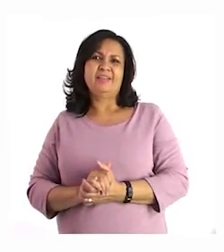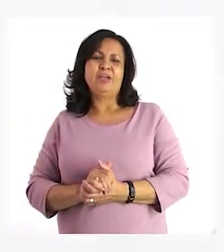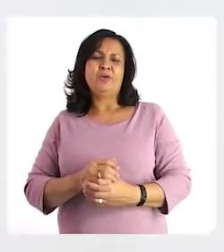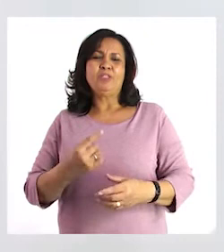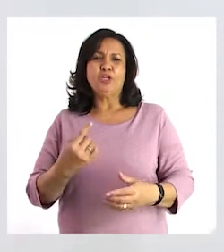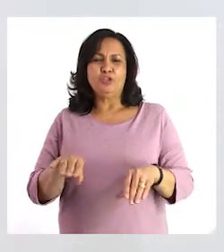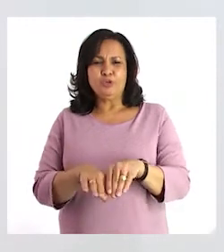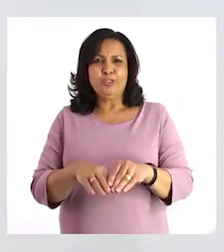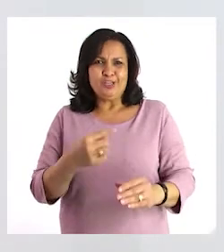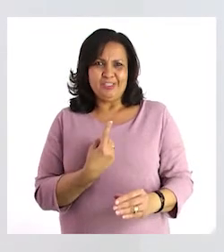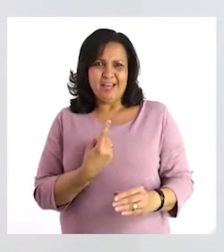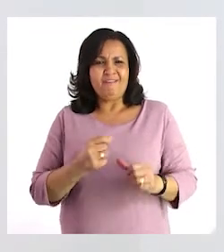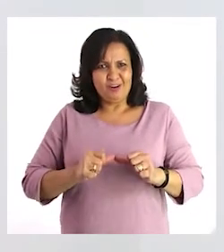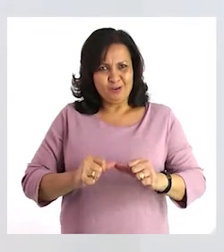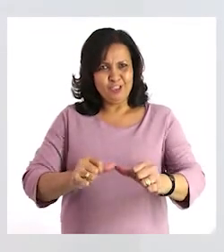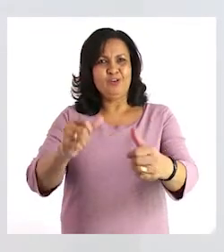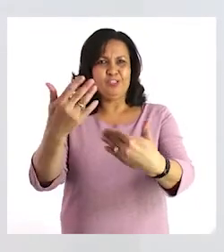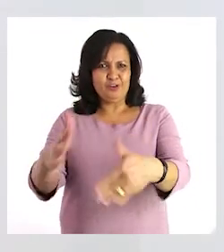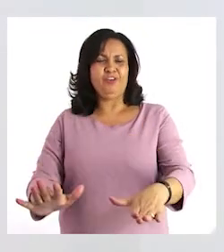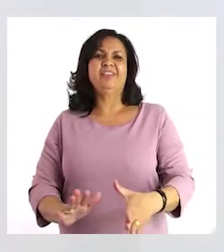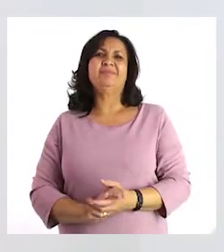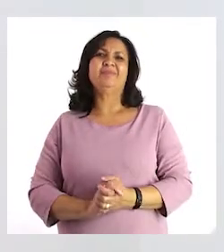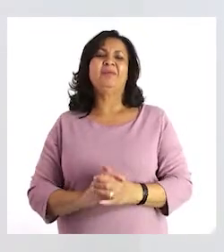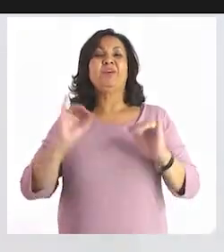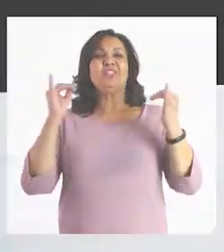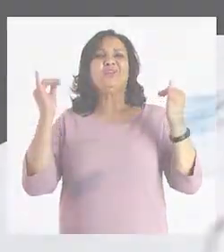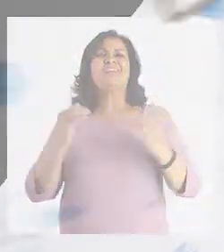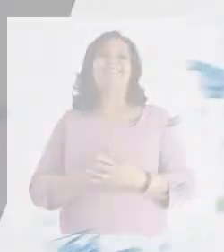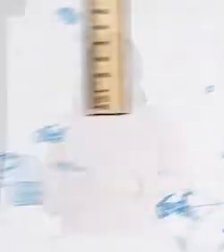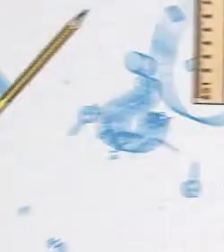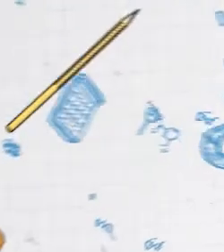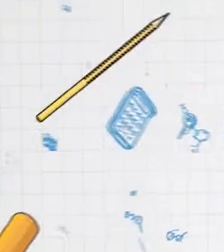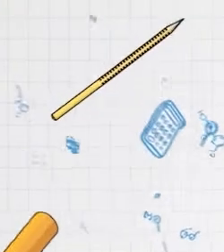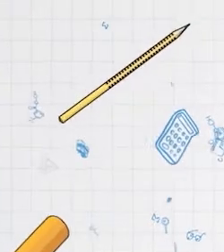own. I hope you enjoy the lessons on your numbers.